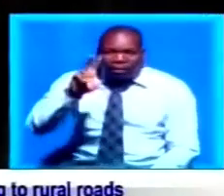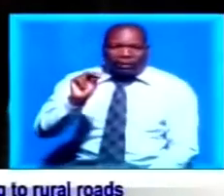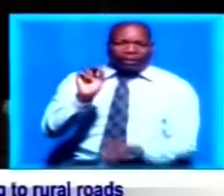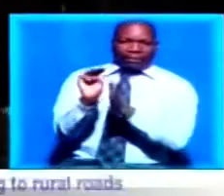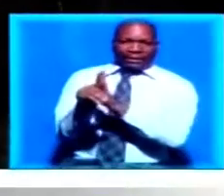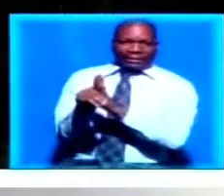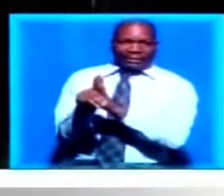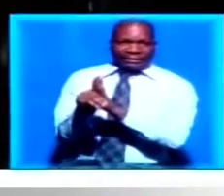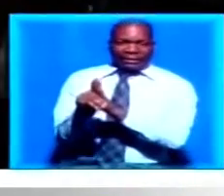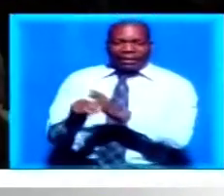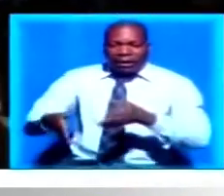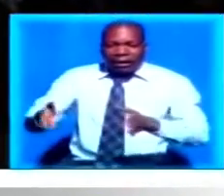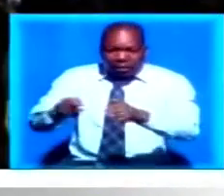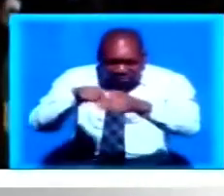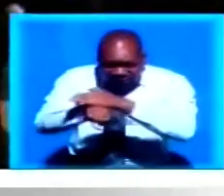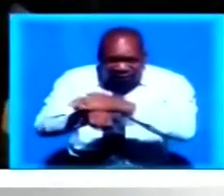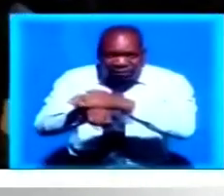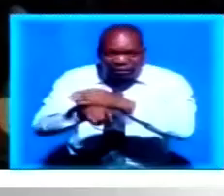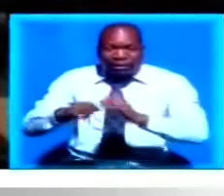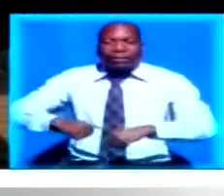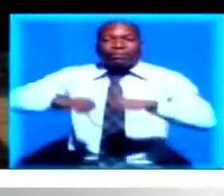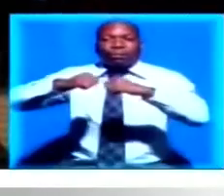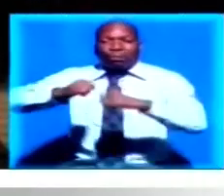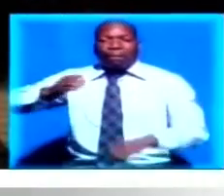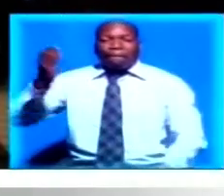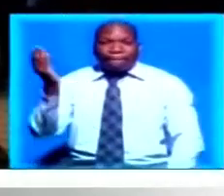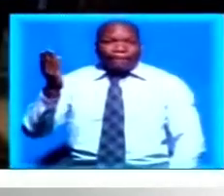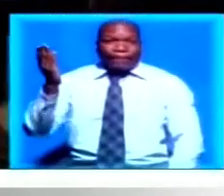employees were let in and they were addressed by the Commissioner General.